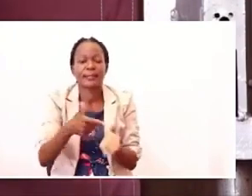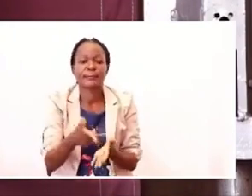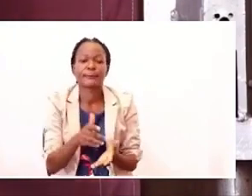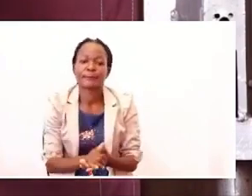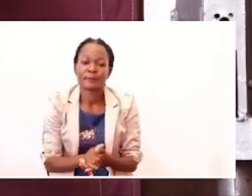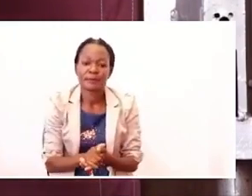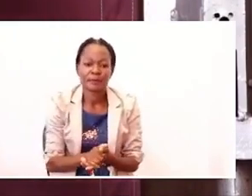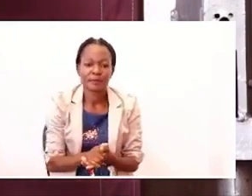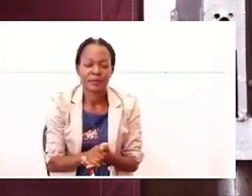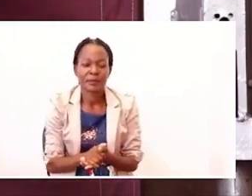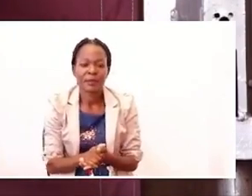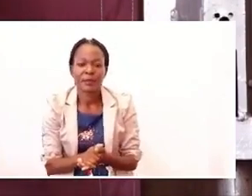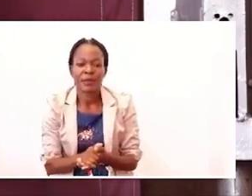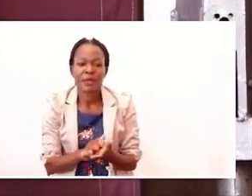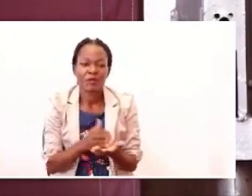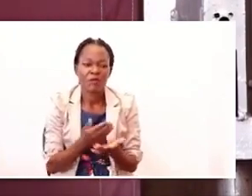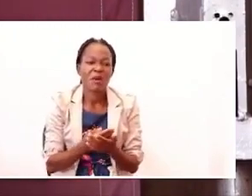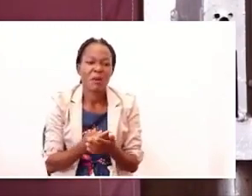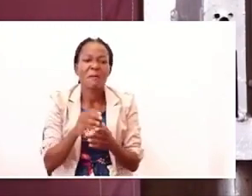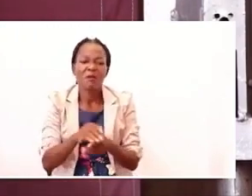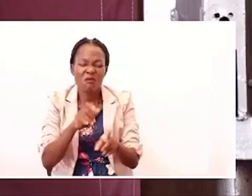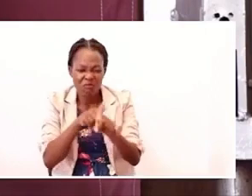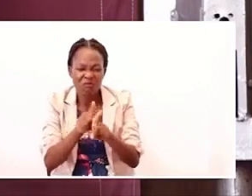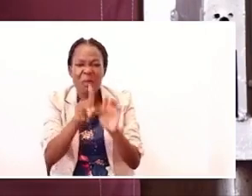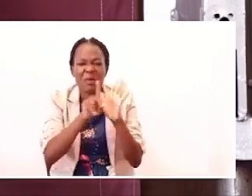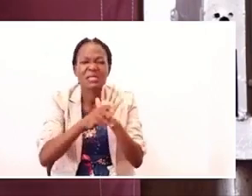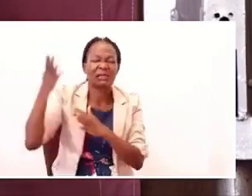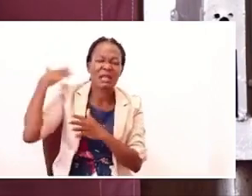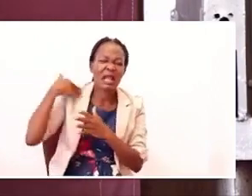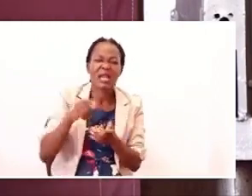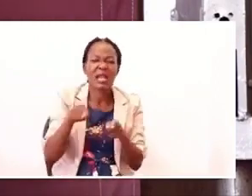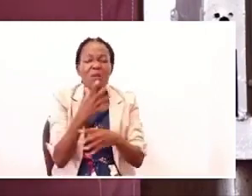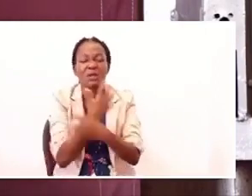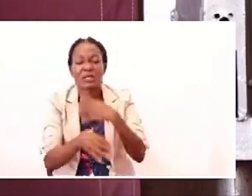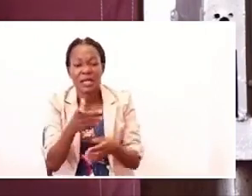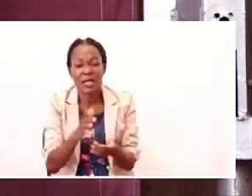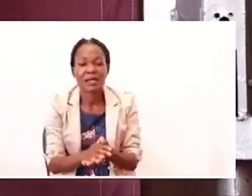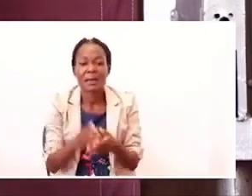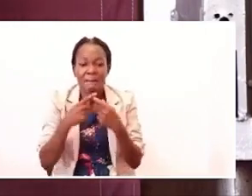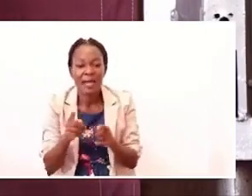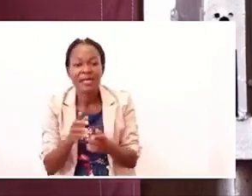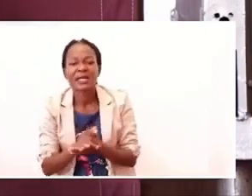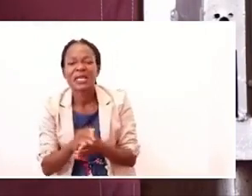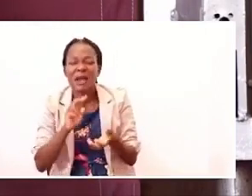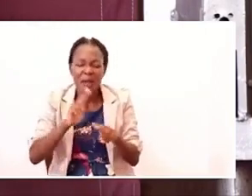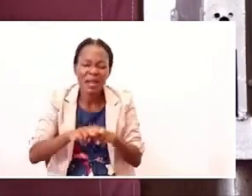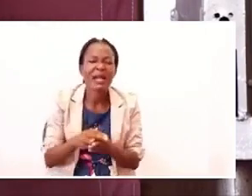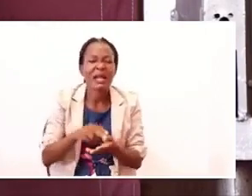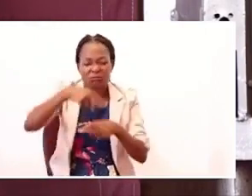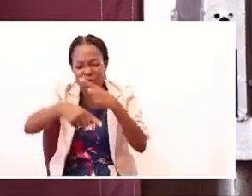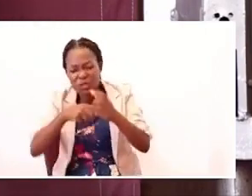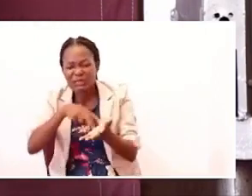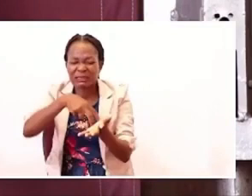The neoliberal model is tired. It is tired, but it only survives